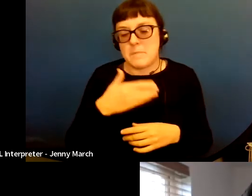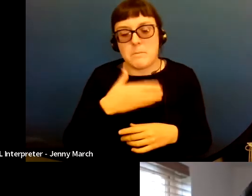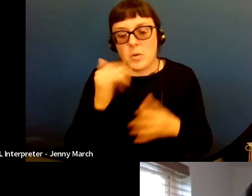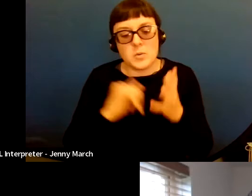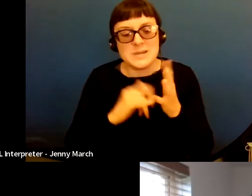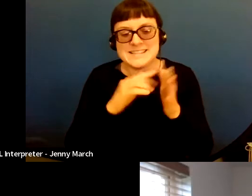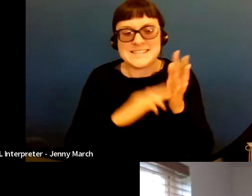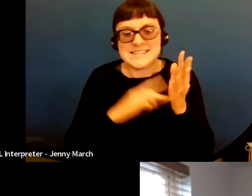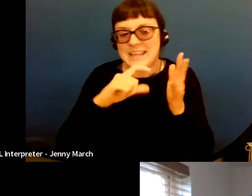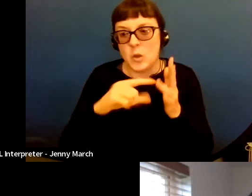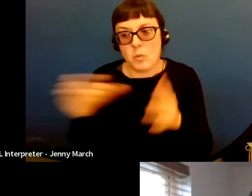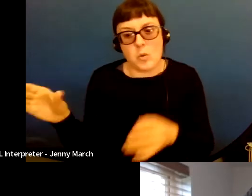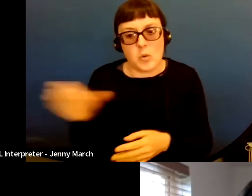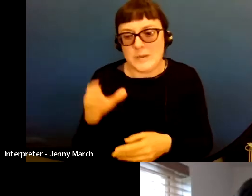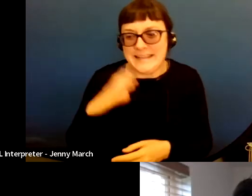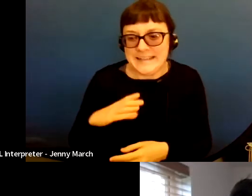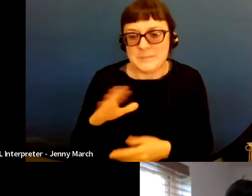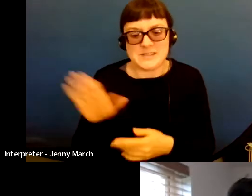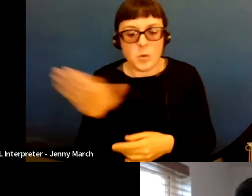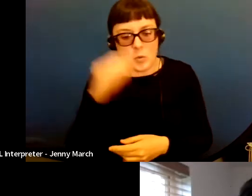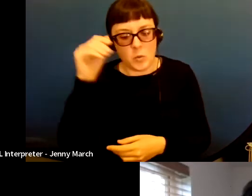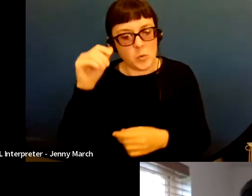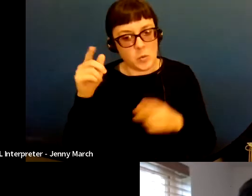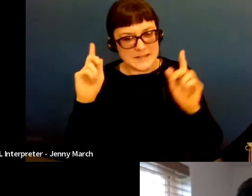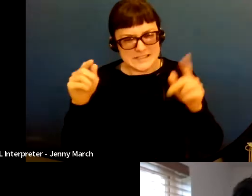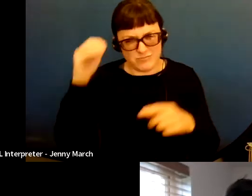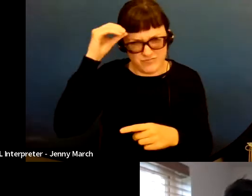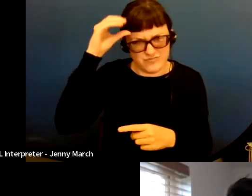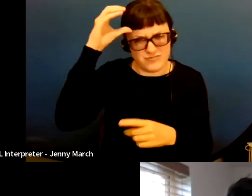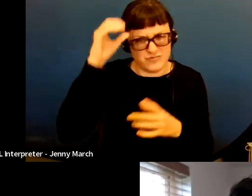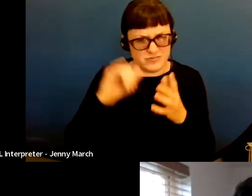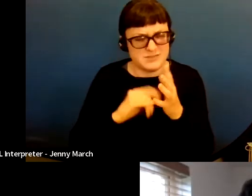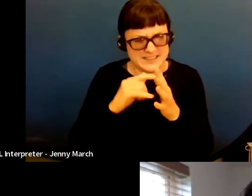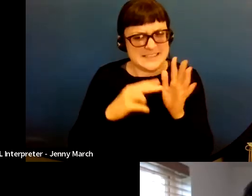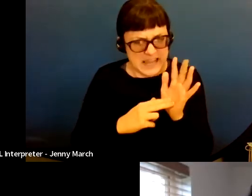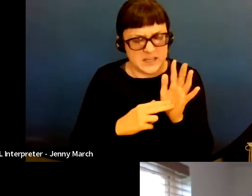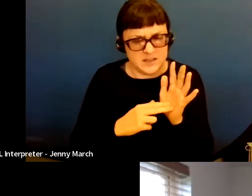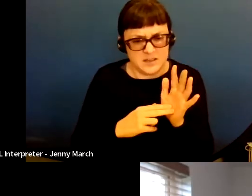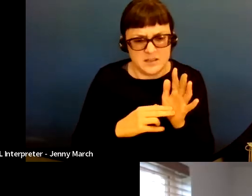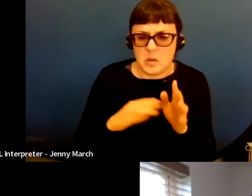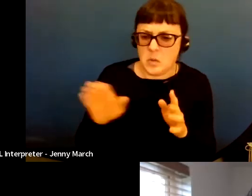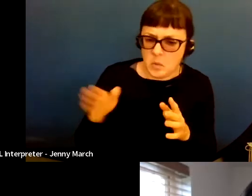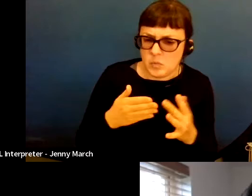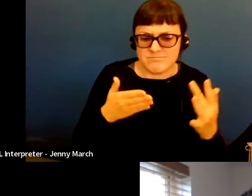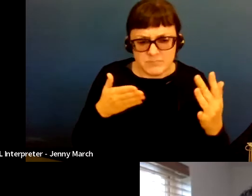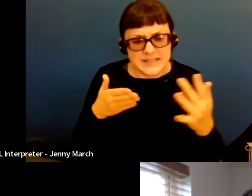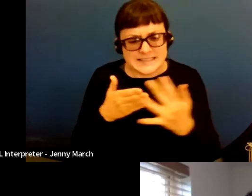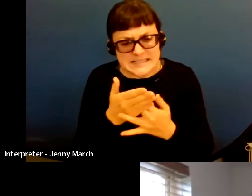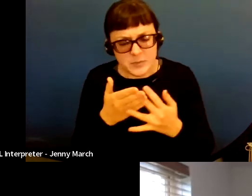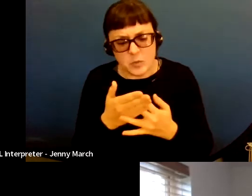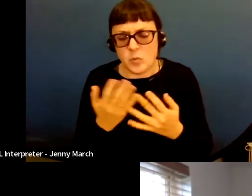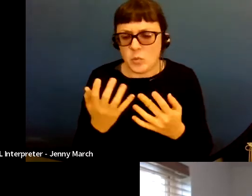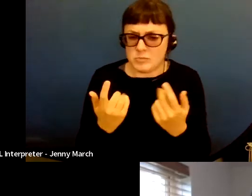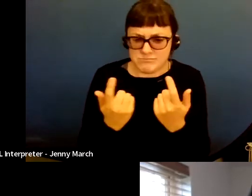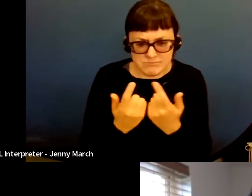SEND teacher. Where there is equal access to digital devices and learning materials are universally accessible. And yes, unfortunately,